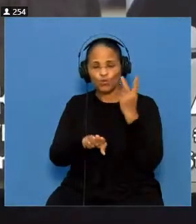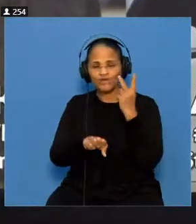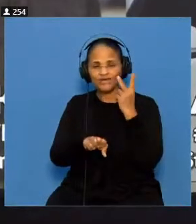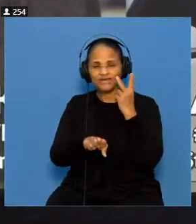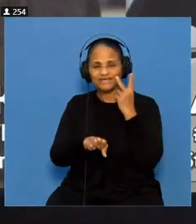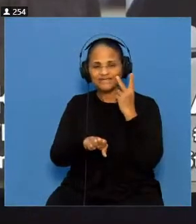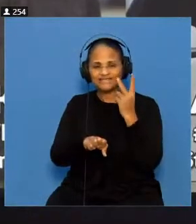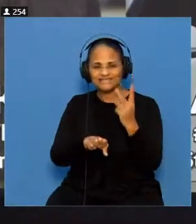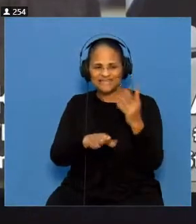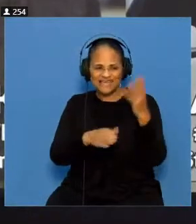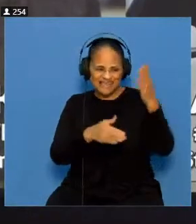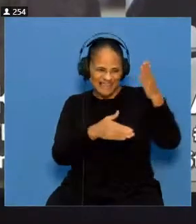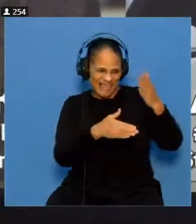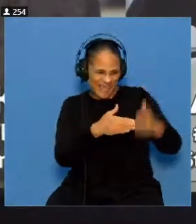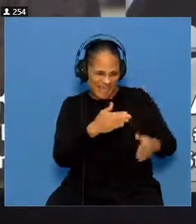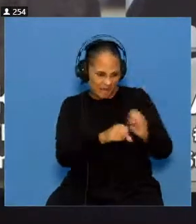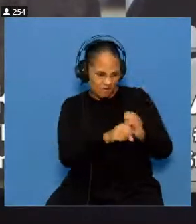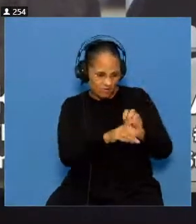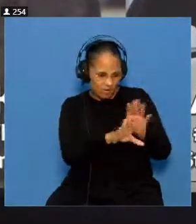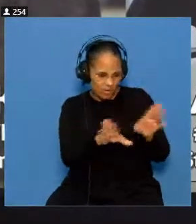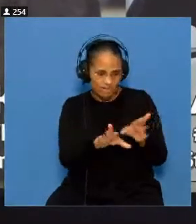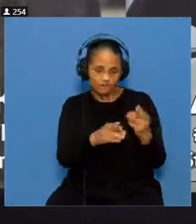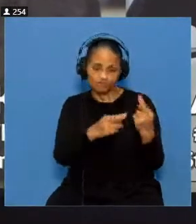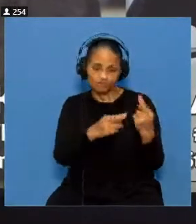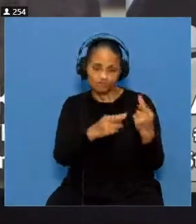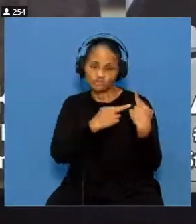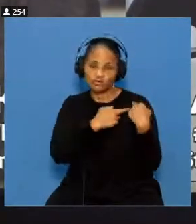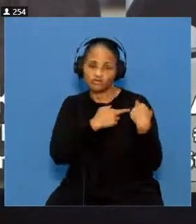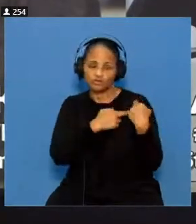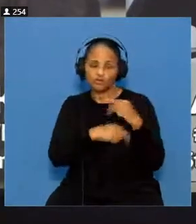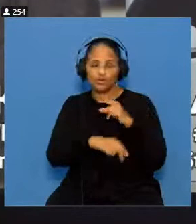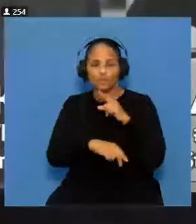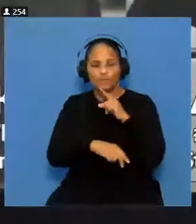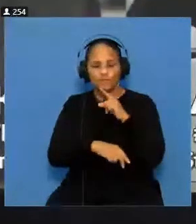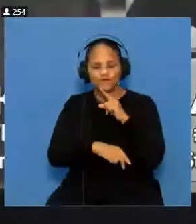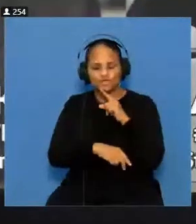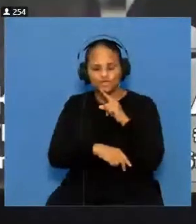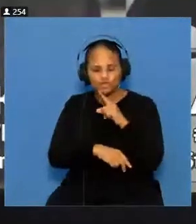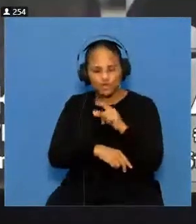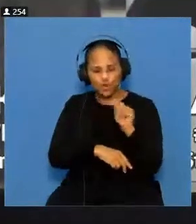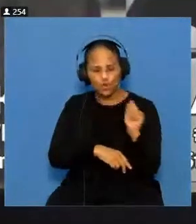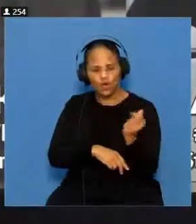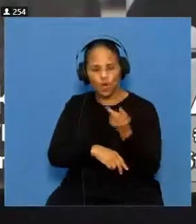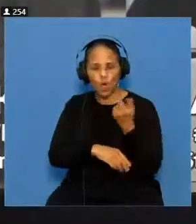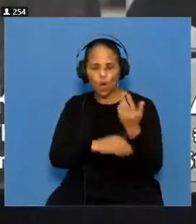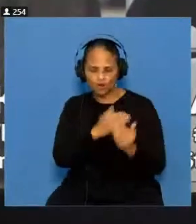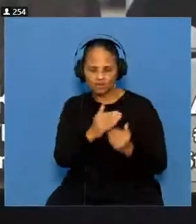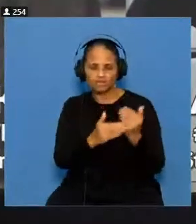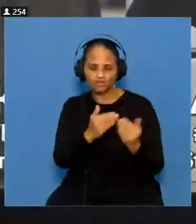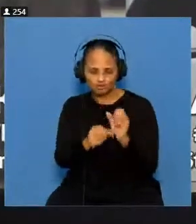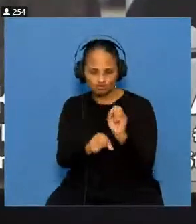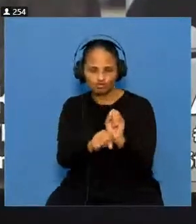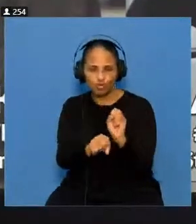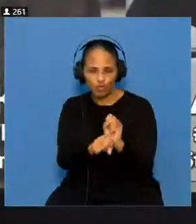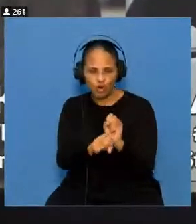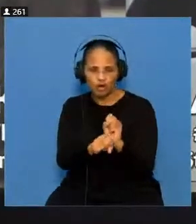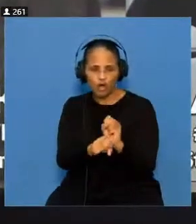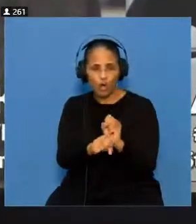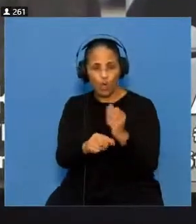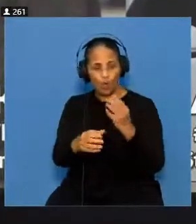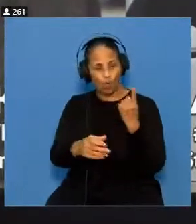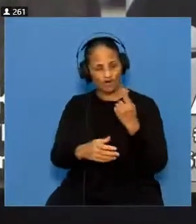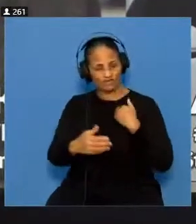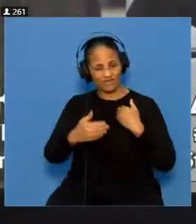it's responsible on all of us to make sure that we continue to do our work. One of the complaints that we had before